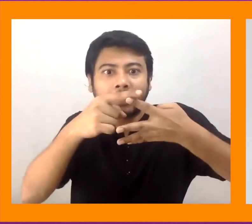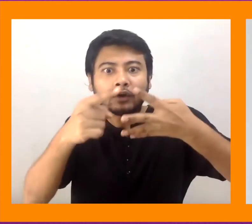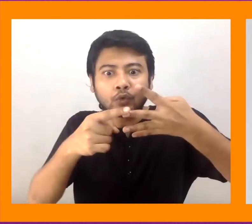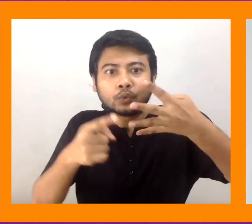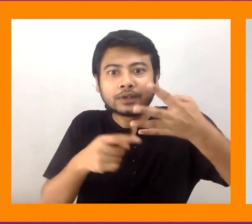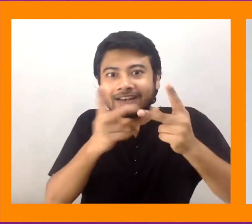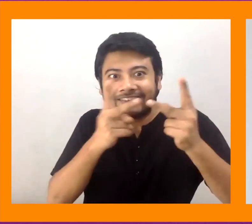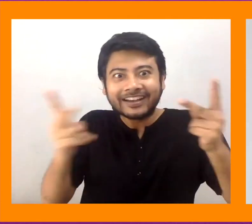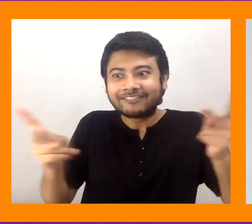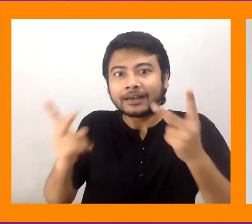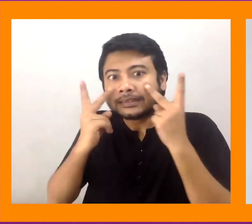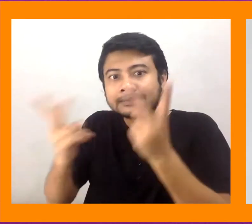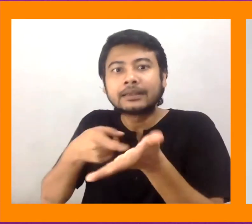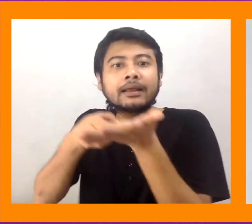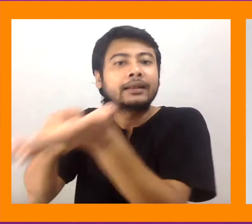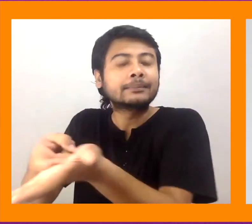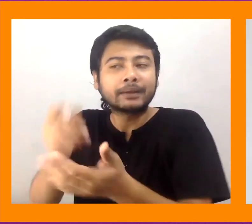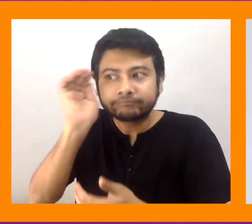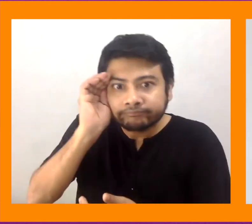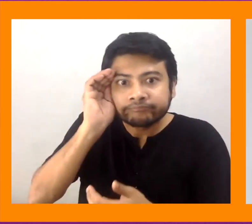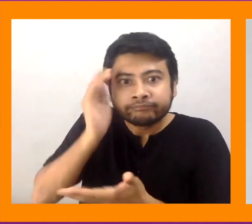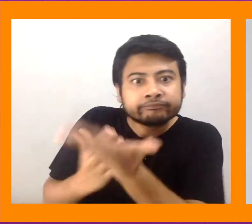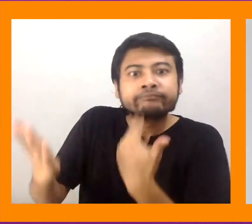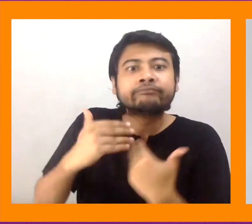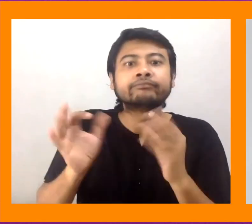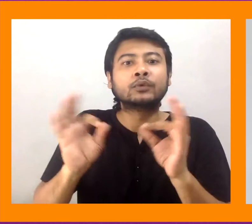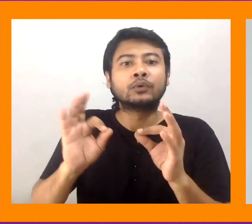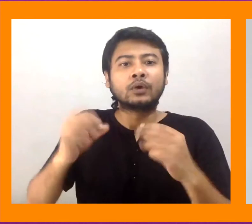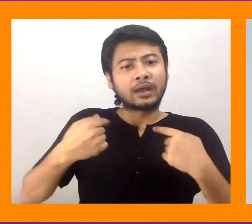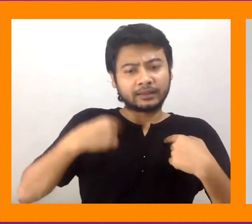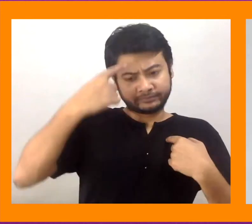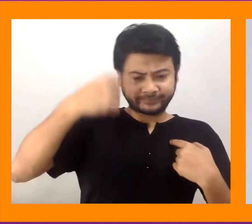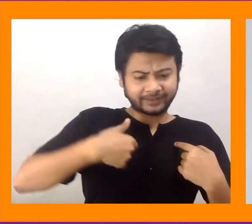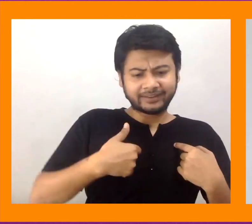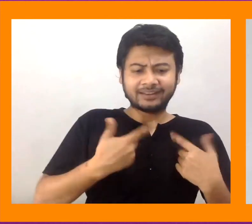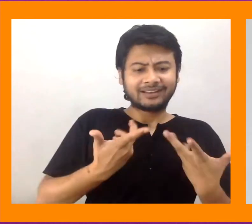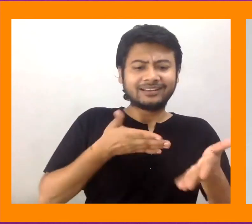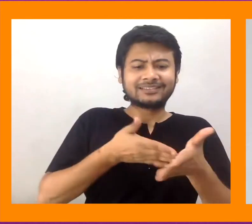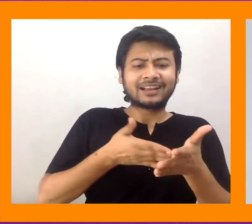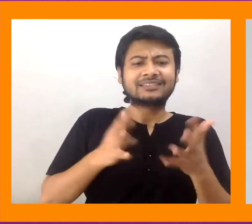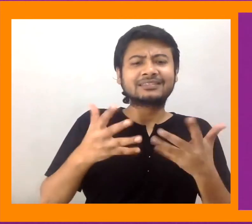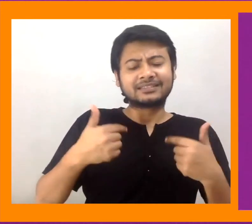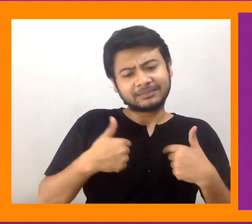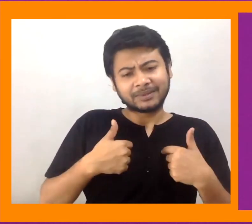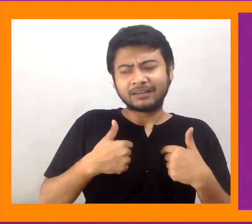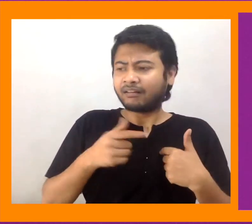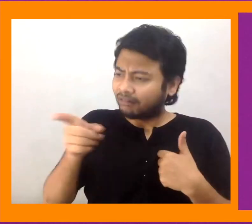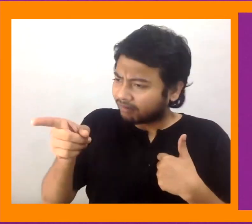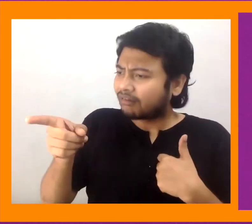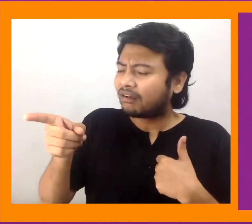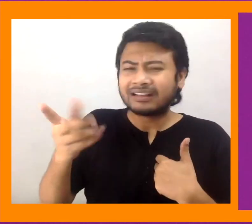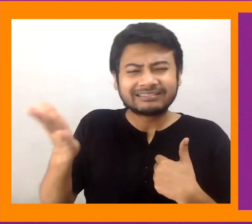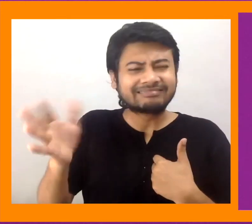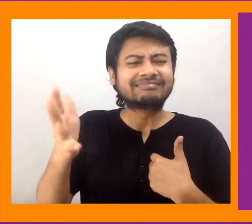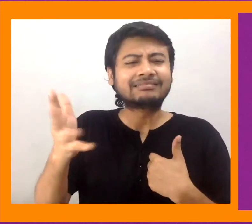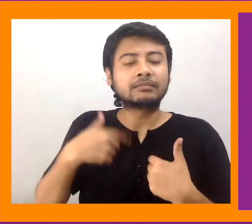we might not be able to see the reality in its entirety because we perceive it from our own subjective experiences. But having an